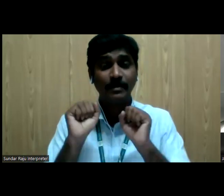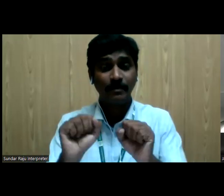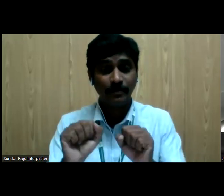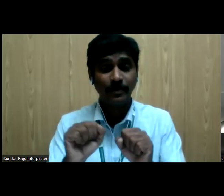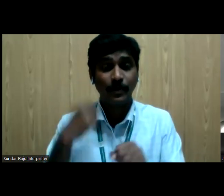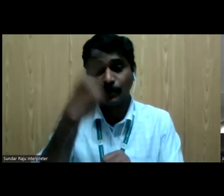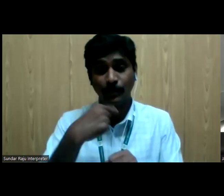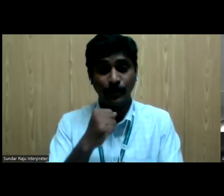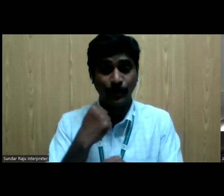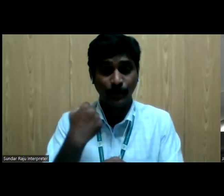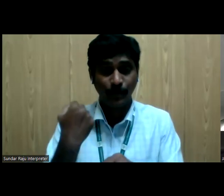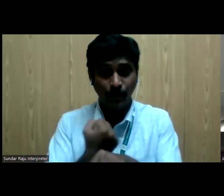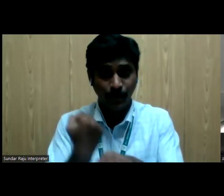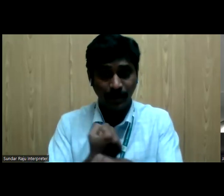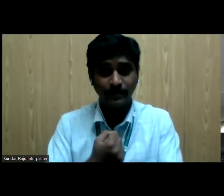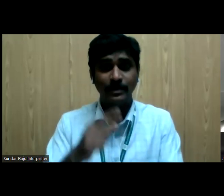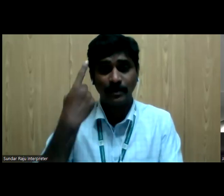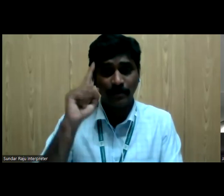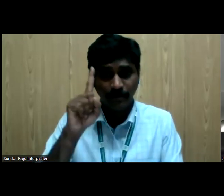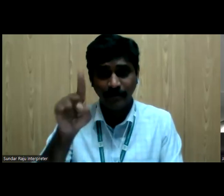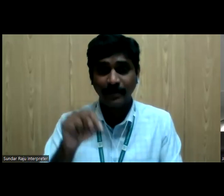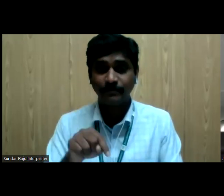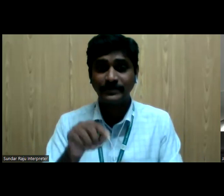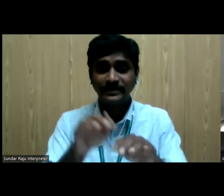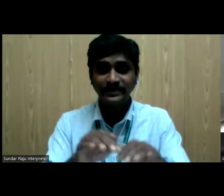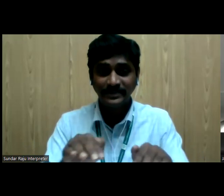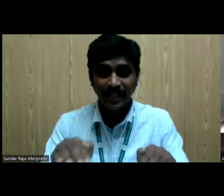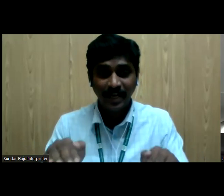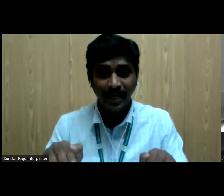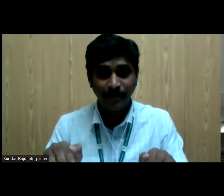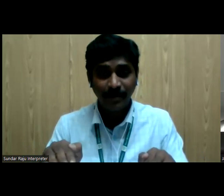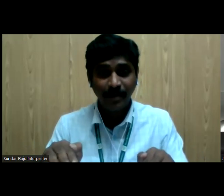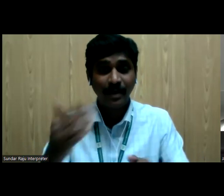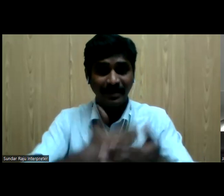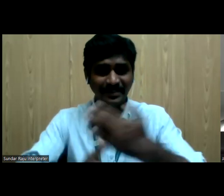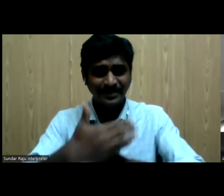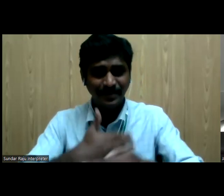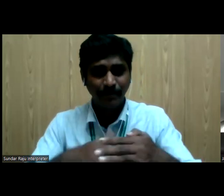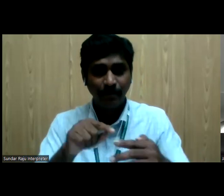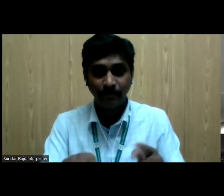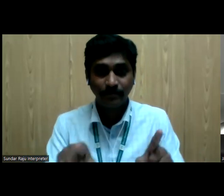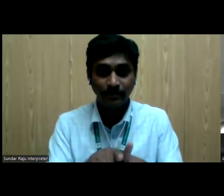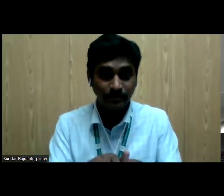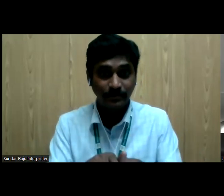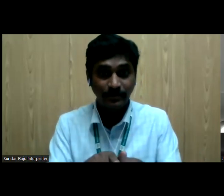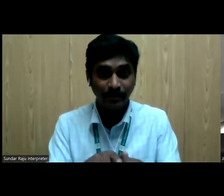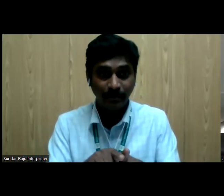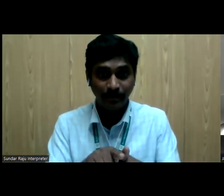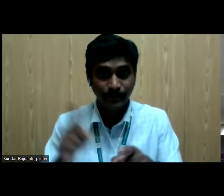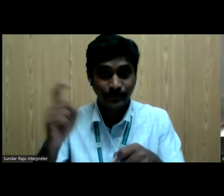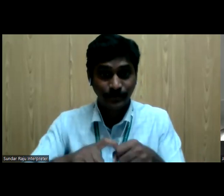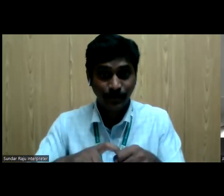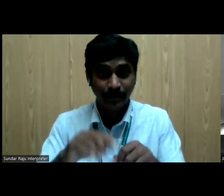disabilities, particularly with children of children with intellectual disabilities, they are all part of the panel. So I